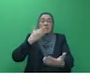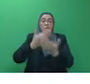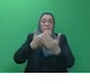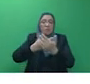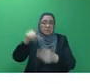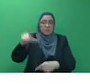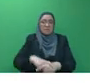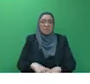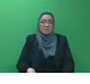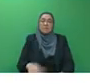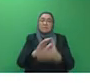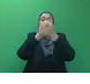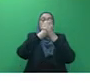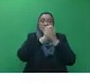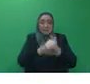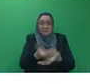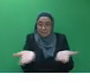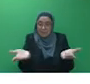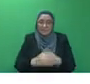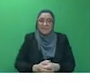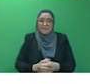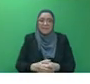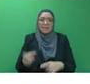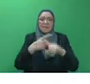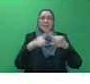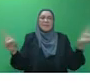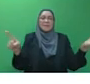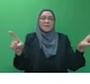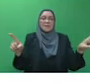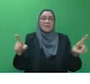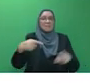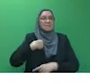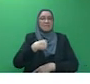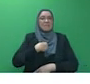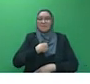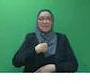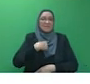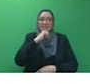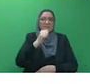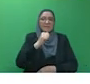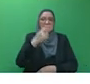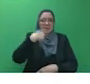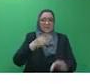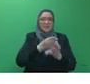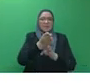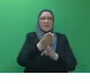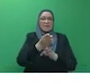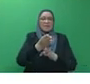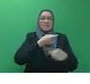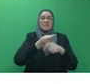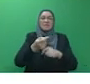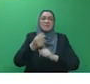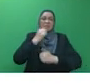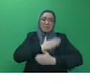you know uh well done right um but let's say you're not you know you're in education or you're in entertainment